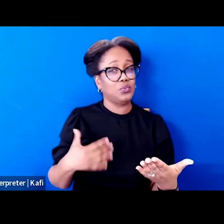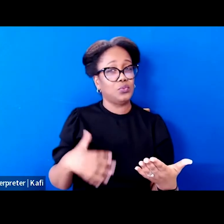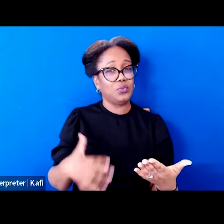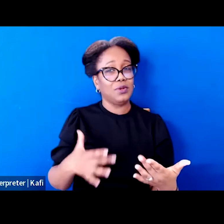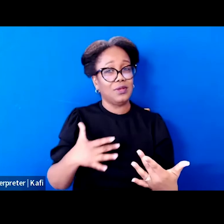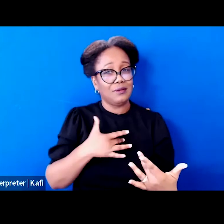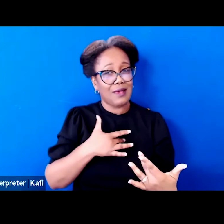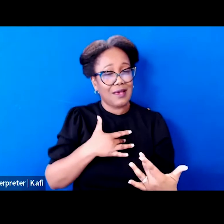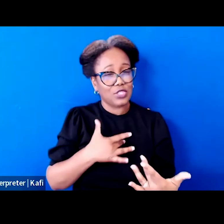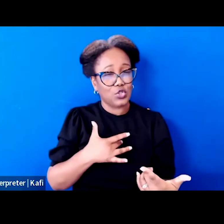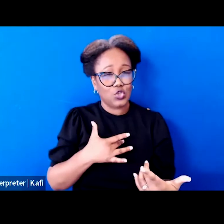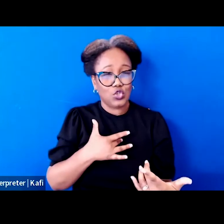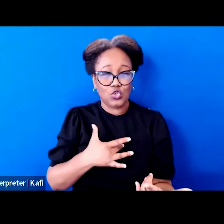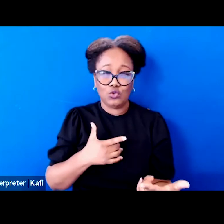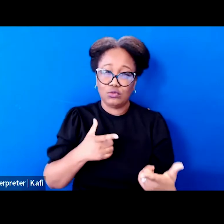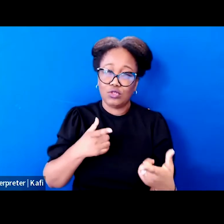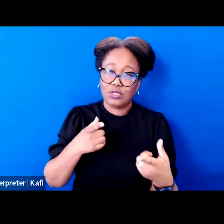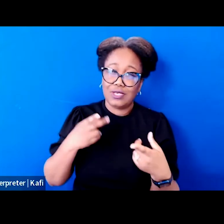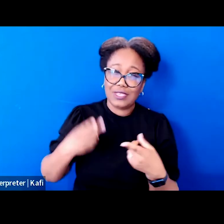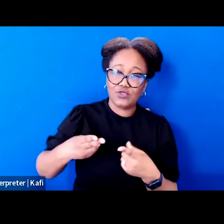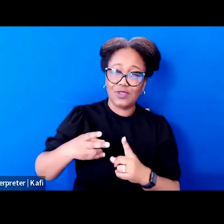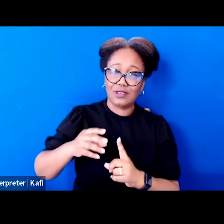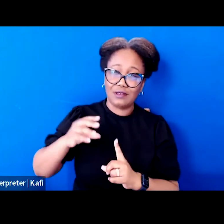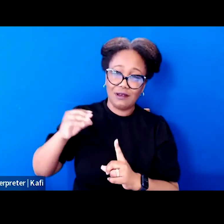against Asian women in particular,